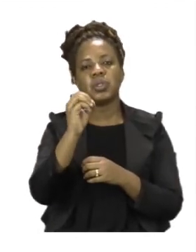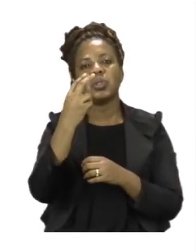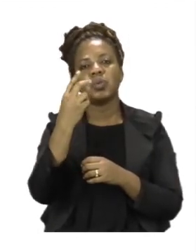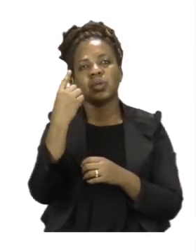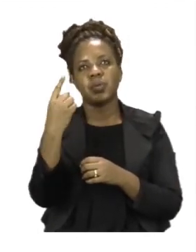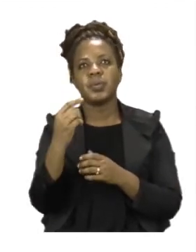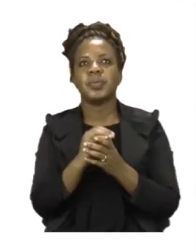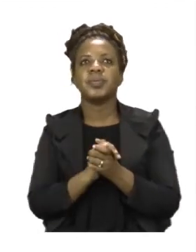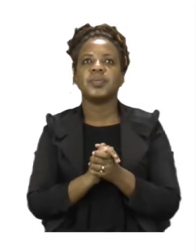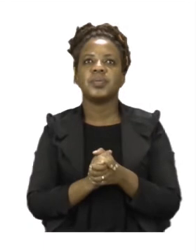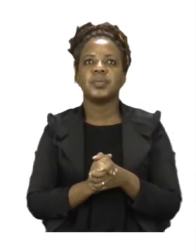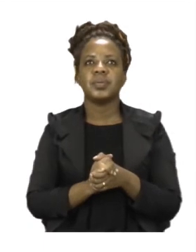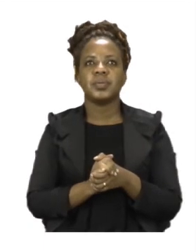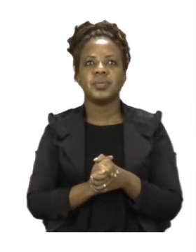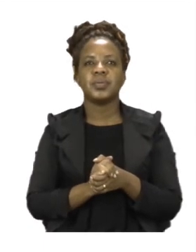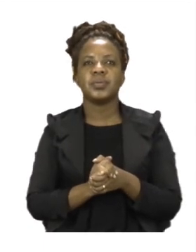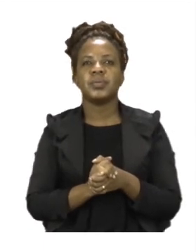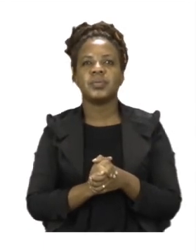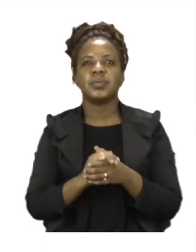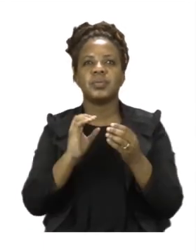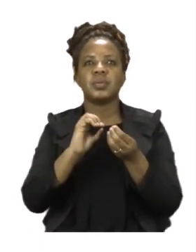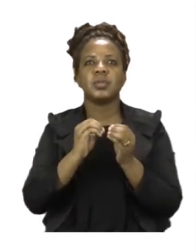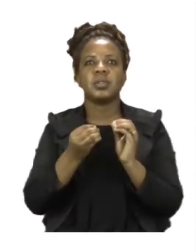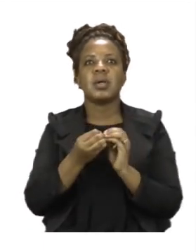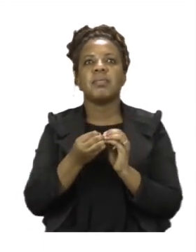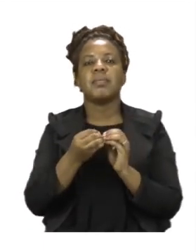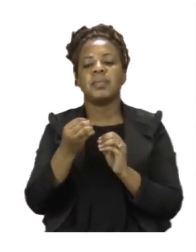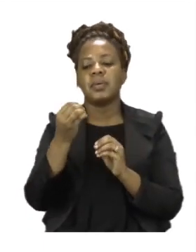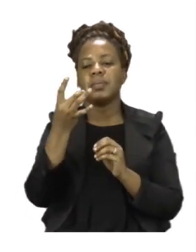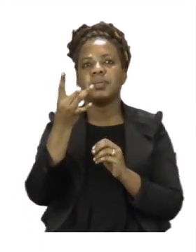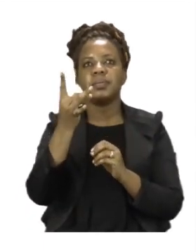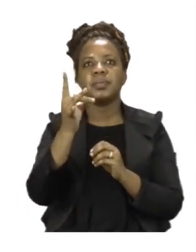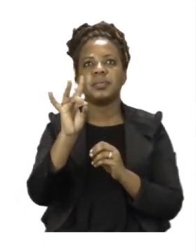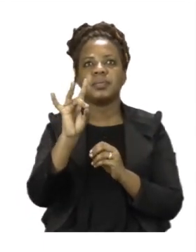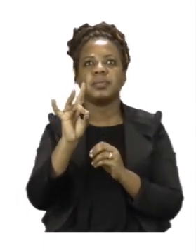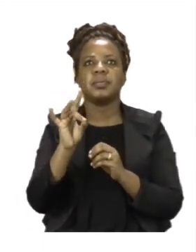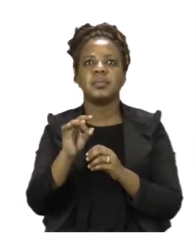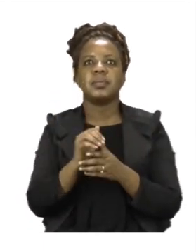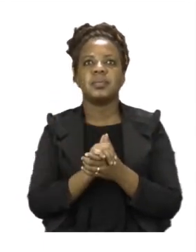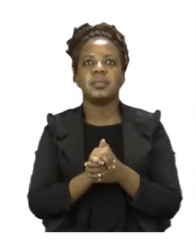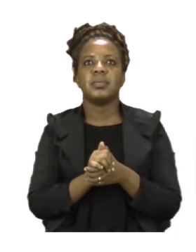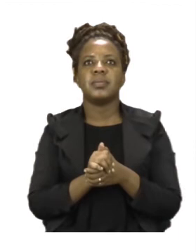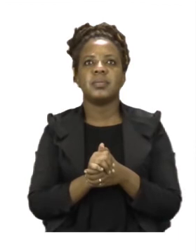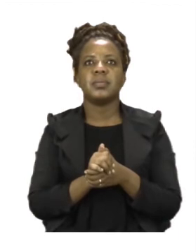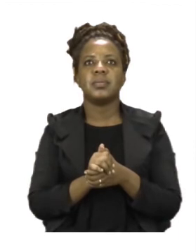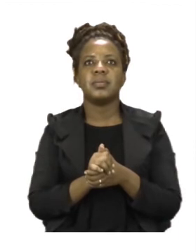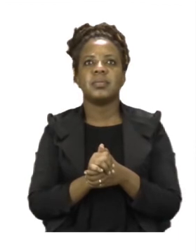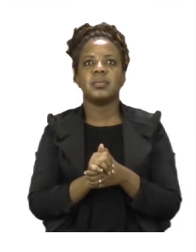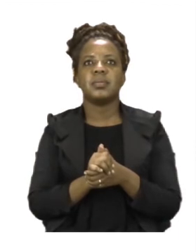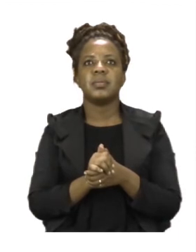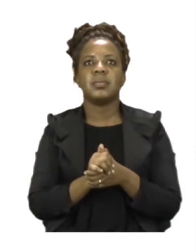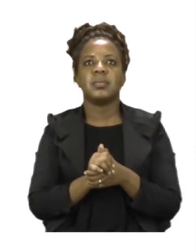Then let's move down all the way to number 8. Number 8 says, what was the last